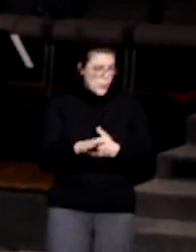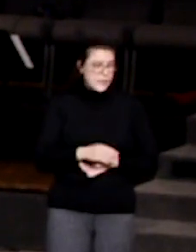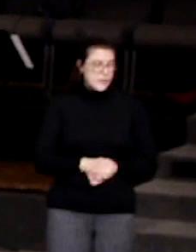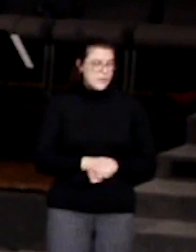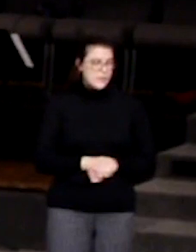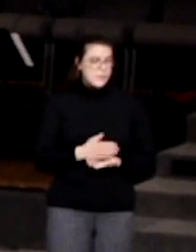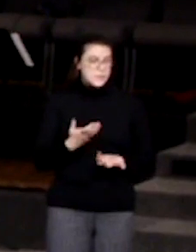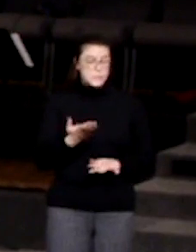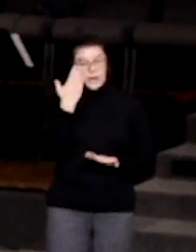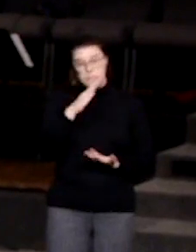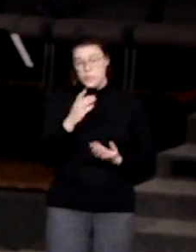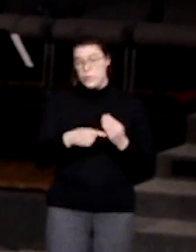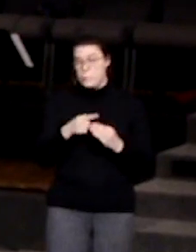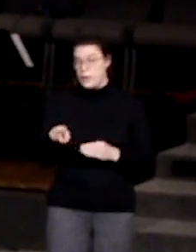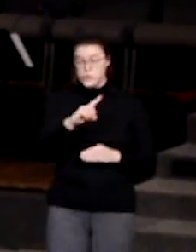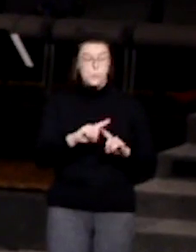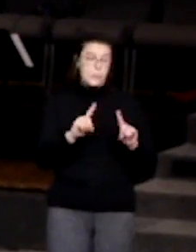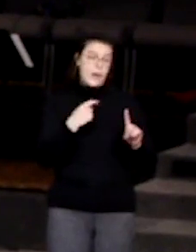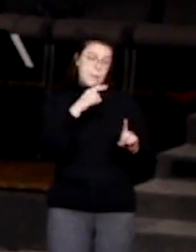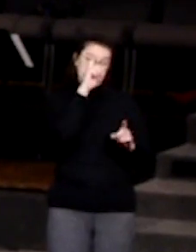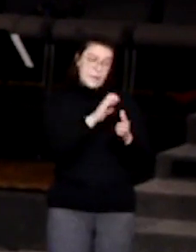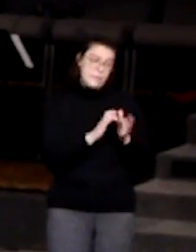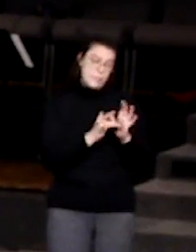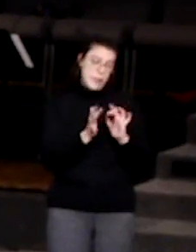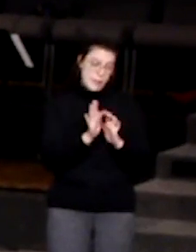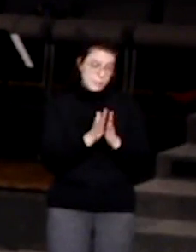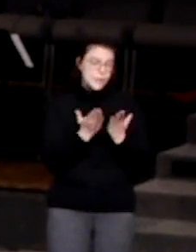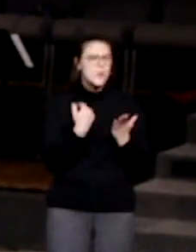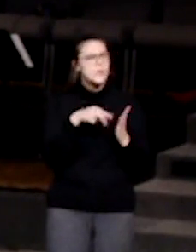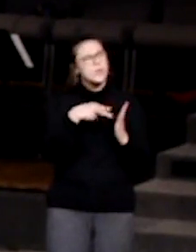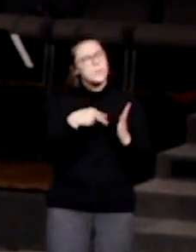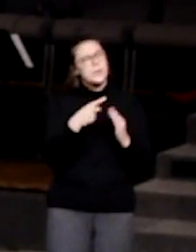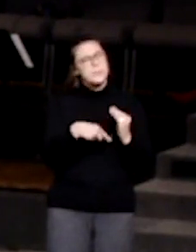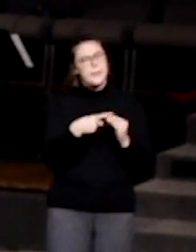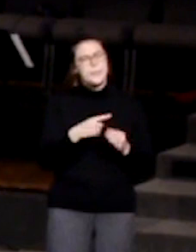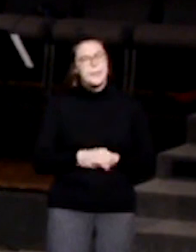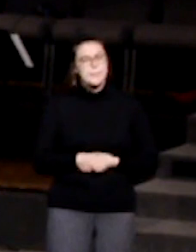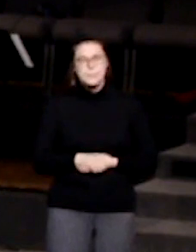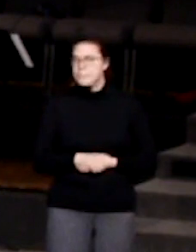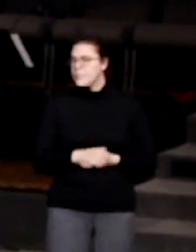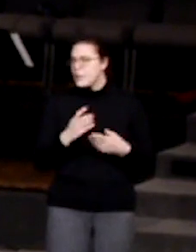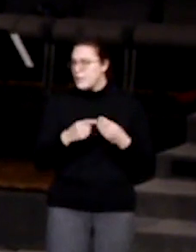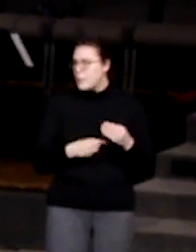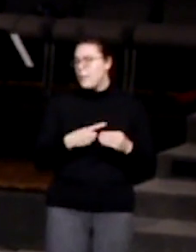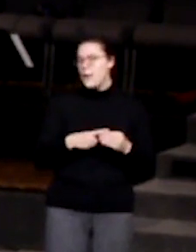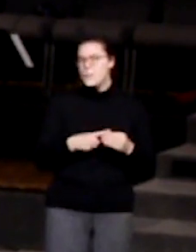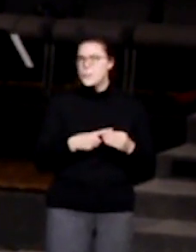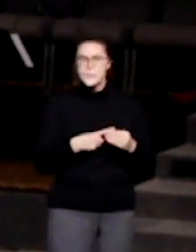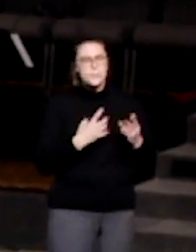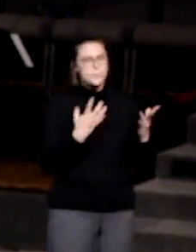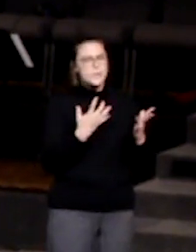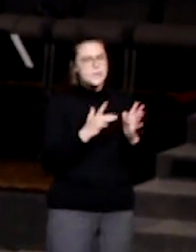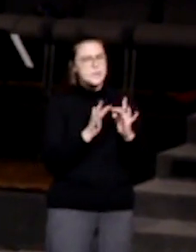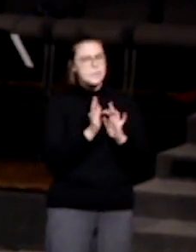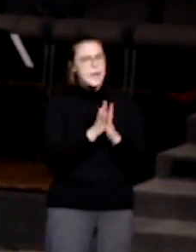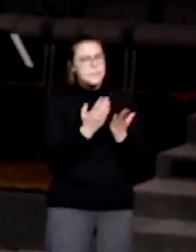So I don't know about you, but I believe the Bible. And so we're going to read a little bit about it, about what the Bible says